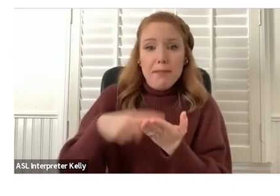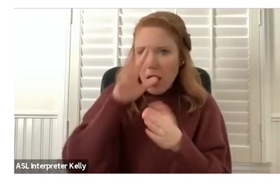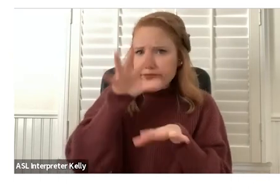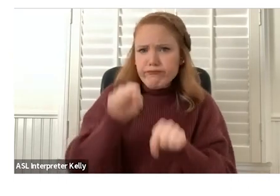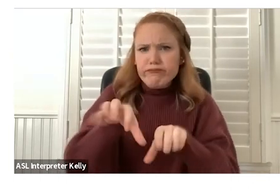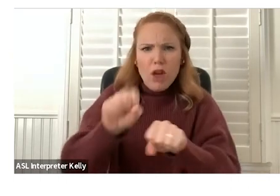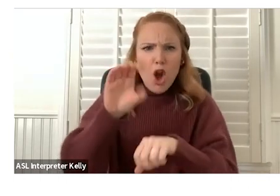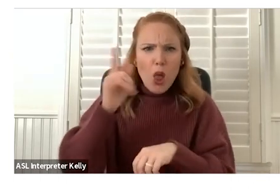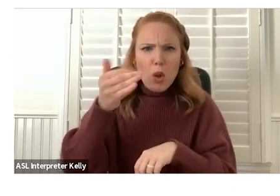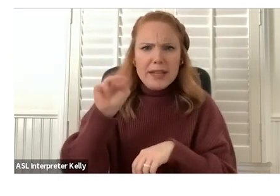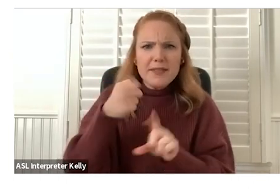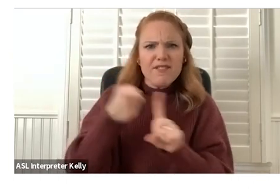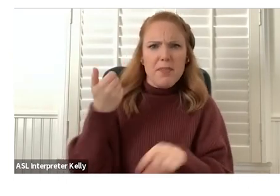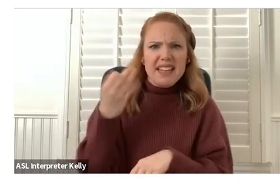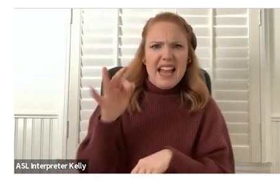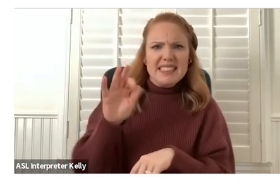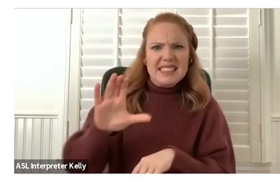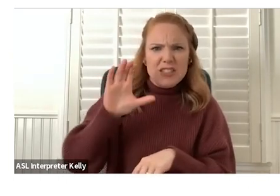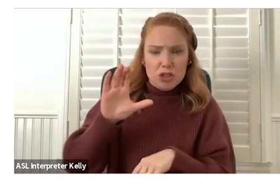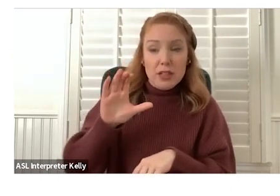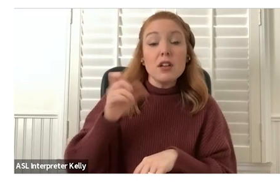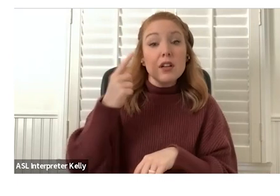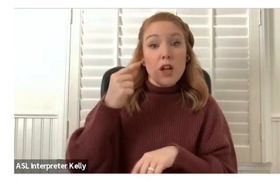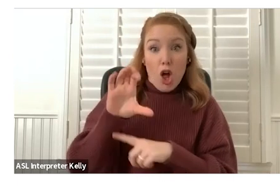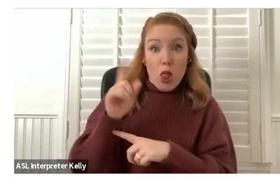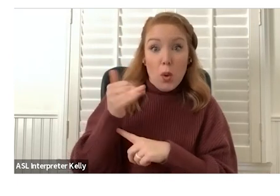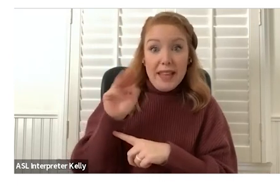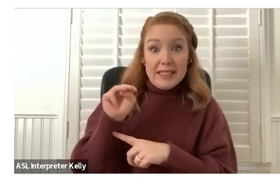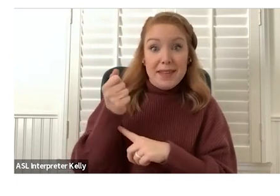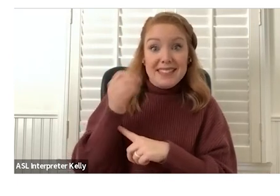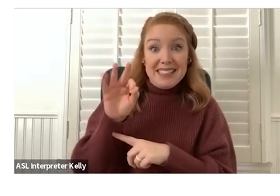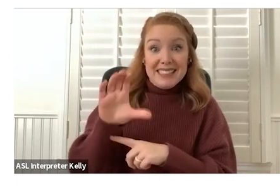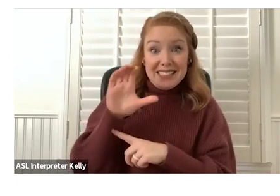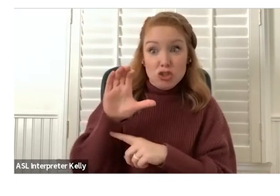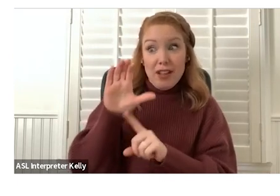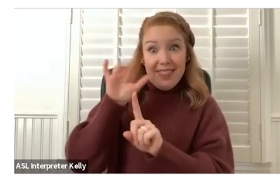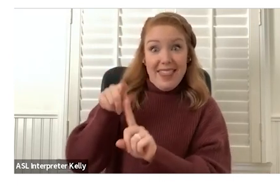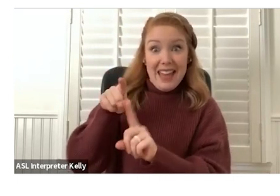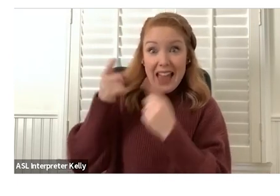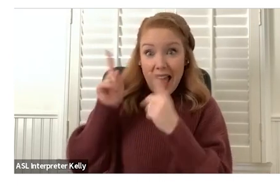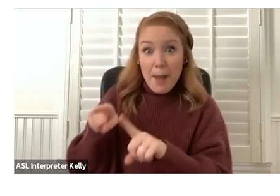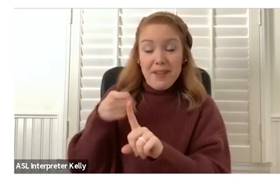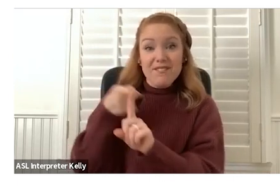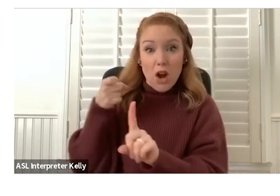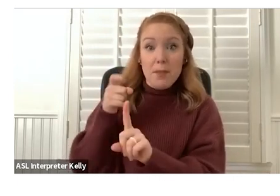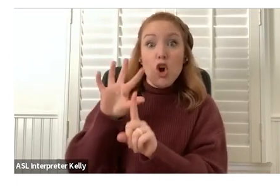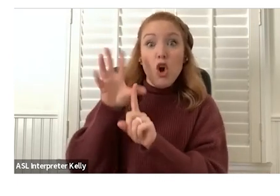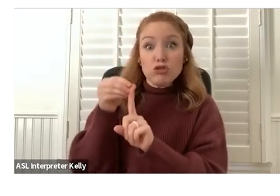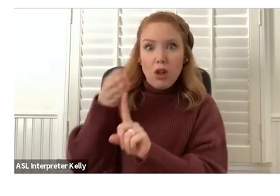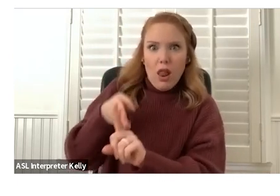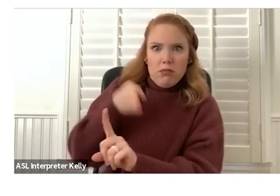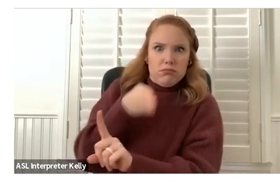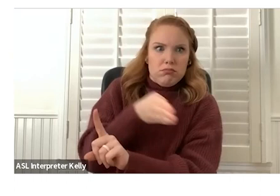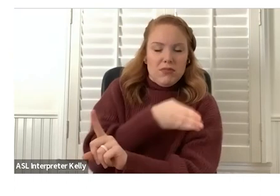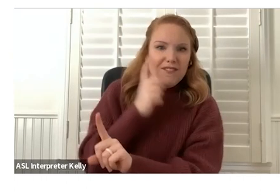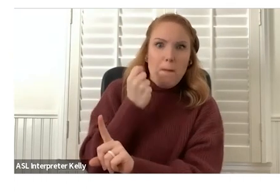see and imagine what is really a fantasy of the so-called Orient, that it wasn't really anything that we see, like we see in this painting